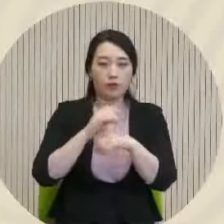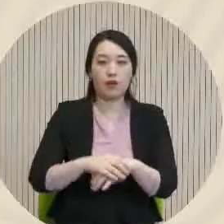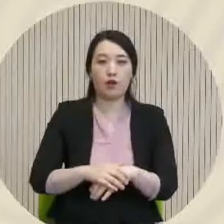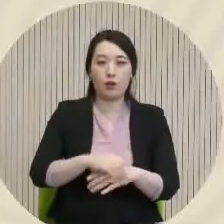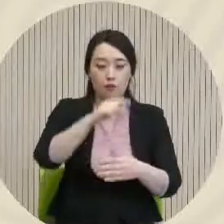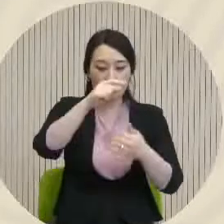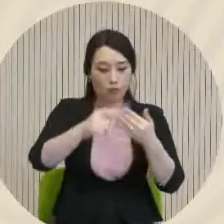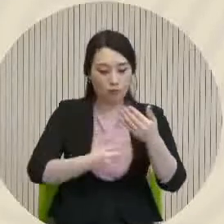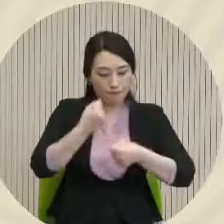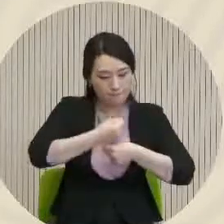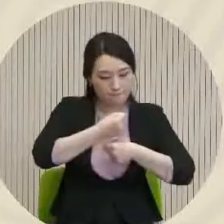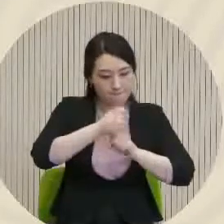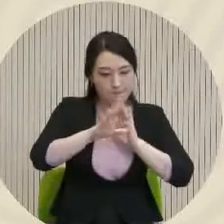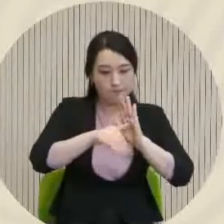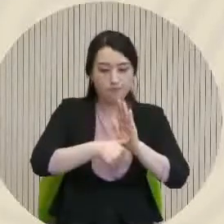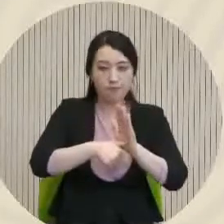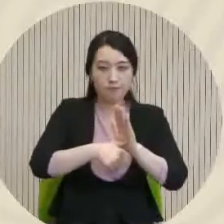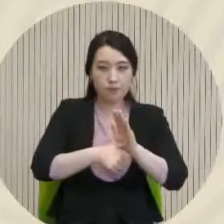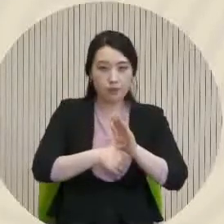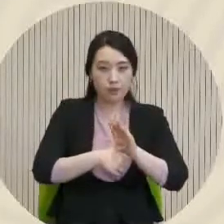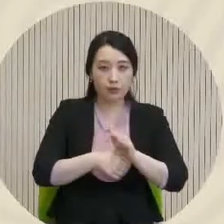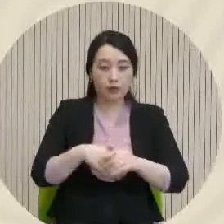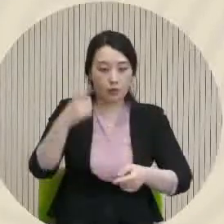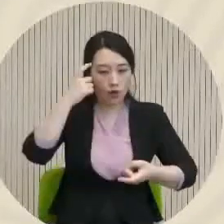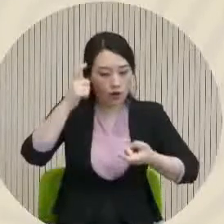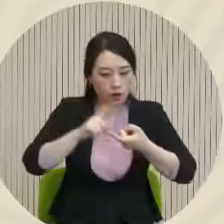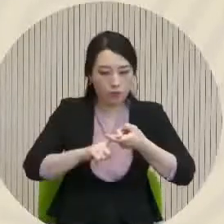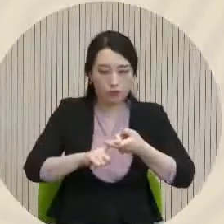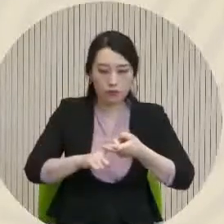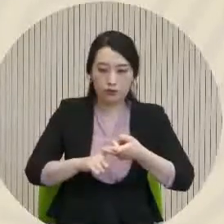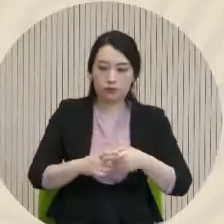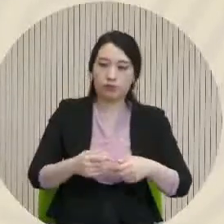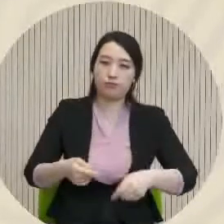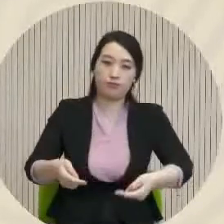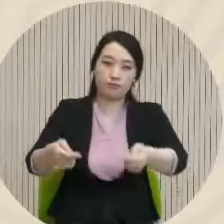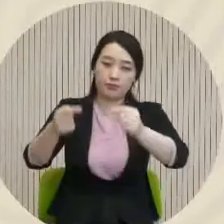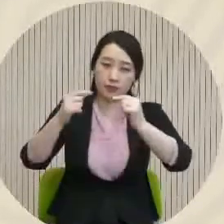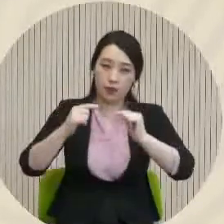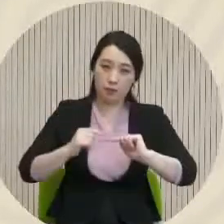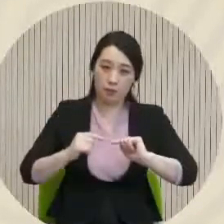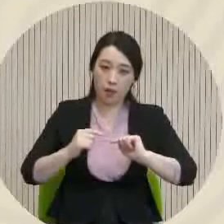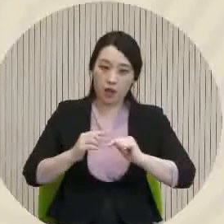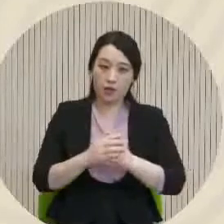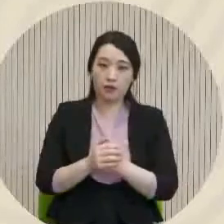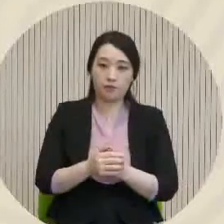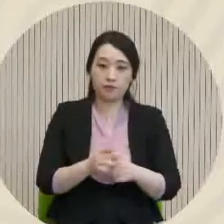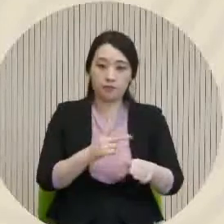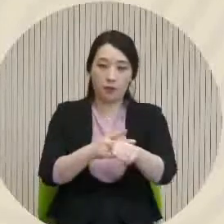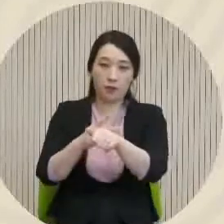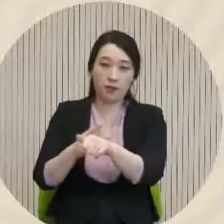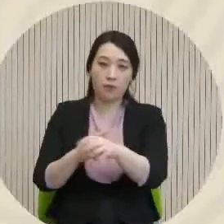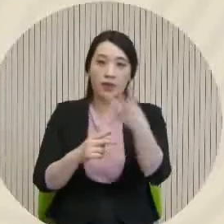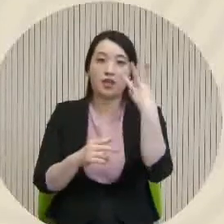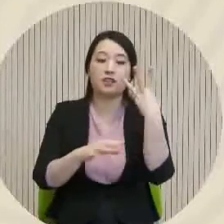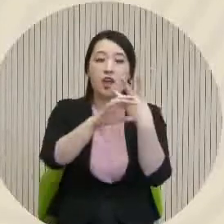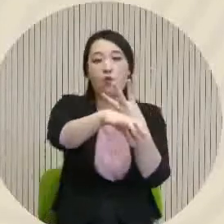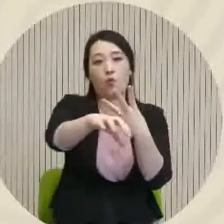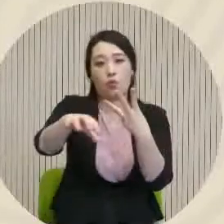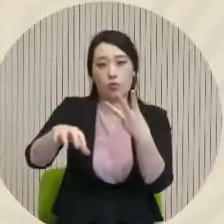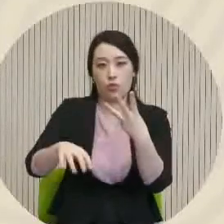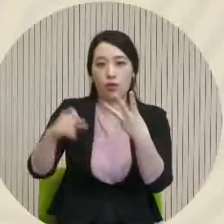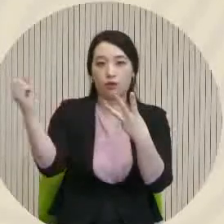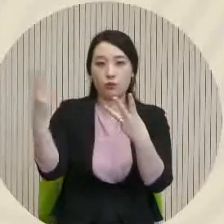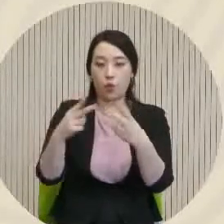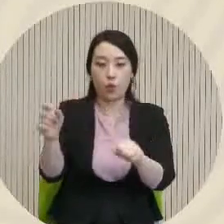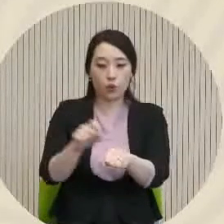as a result, there were some people who participated in this process of development, and there was a great interest. So we picked